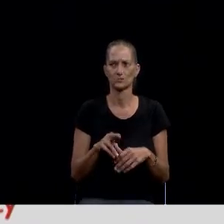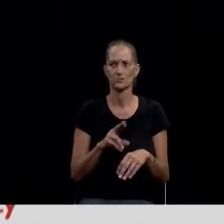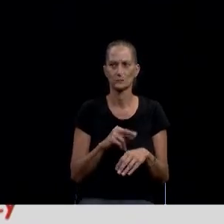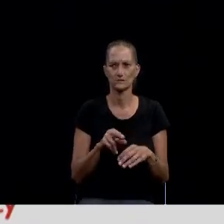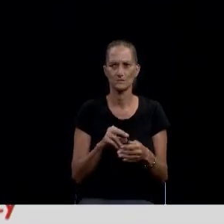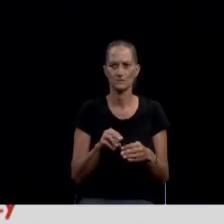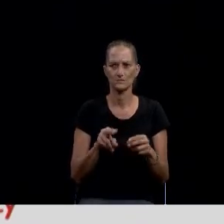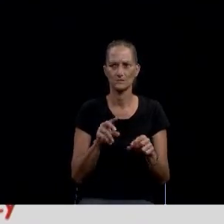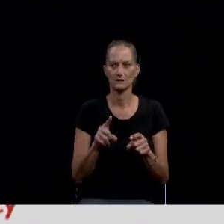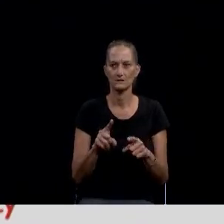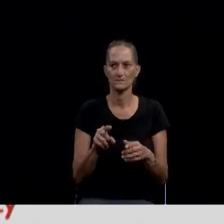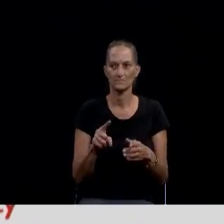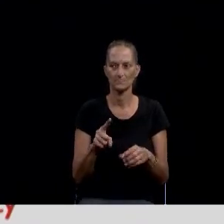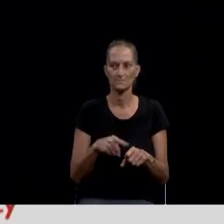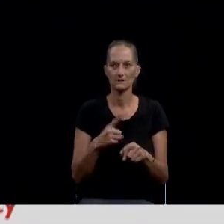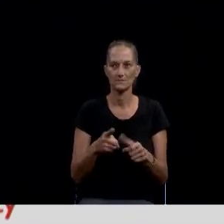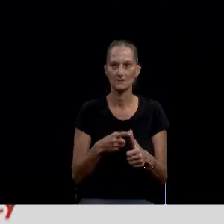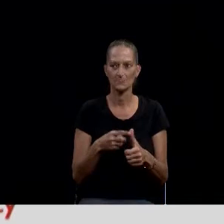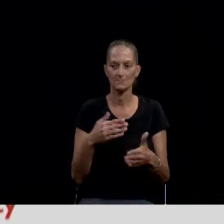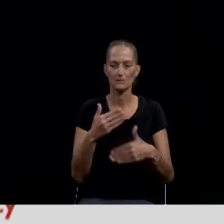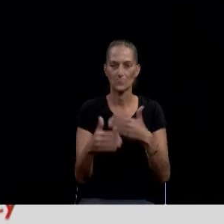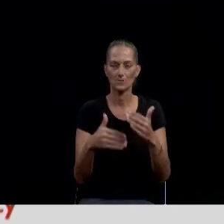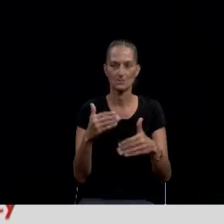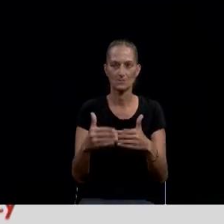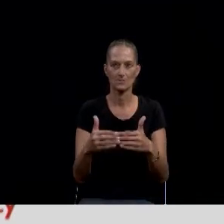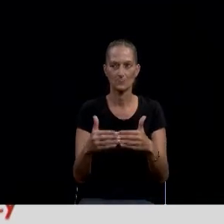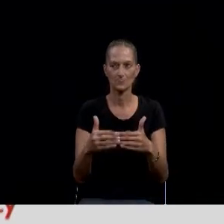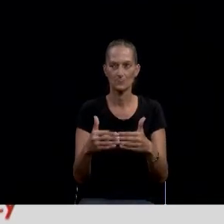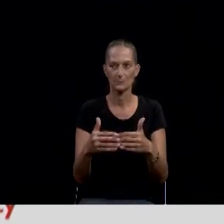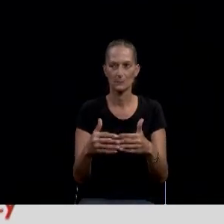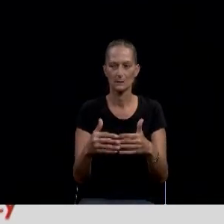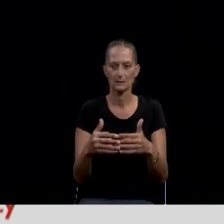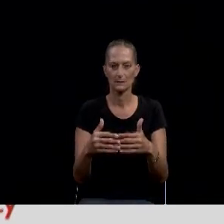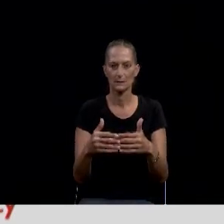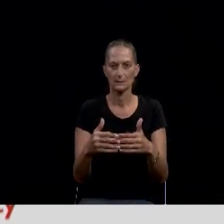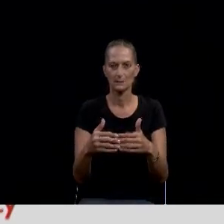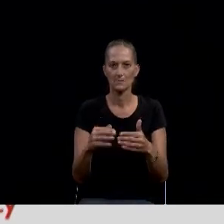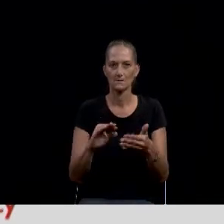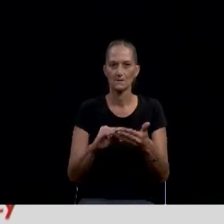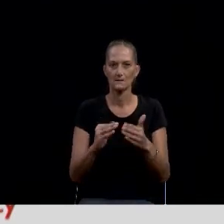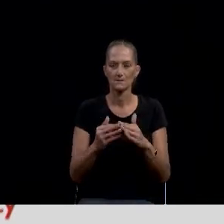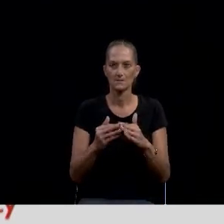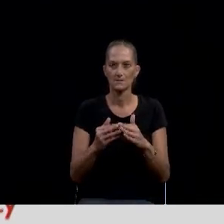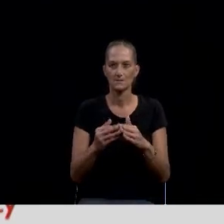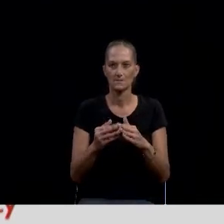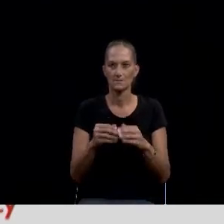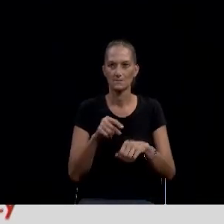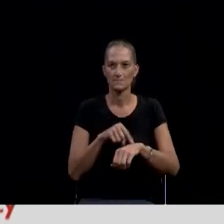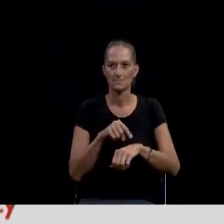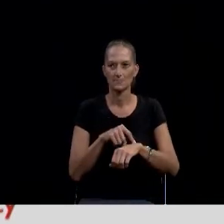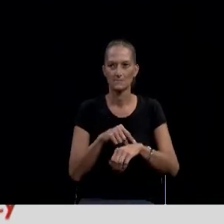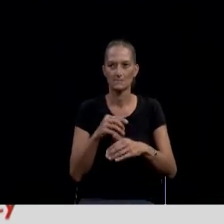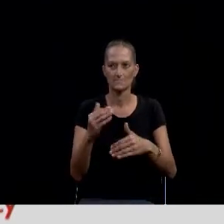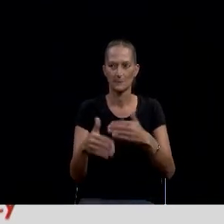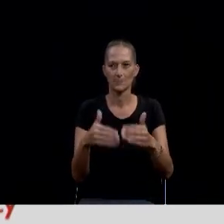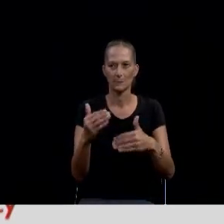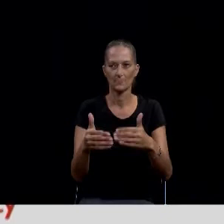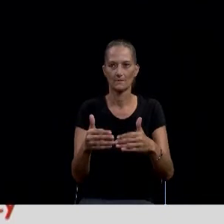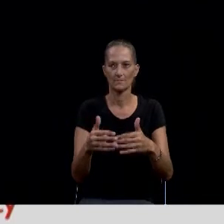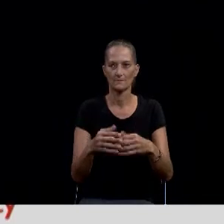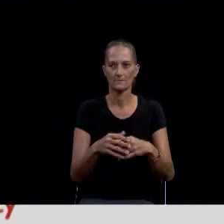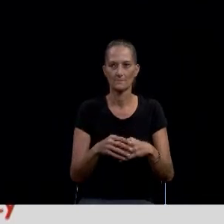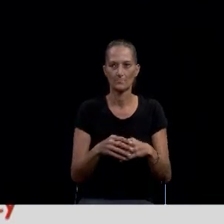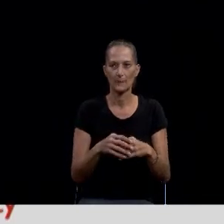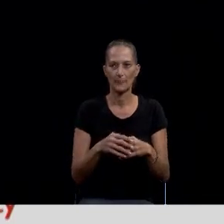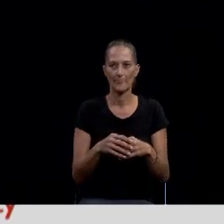accelerate completion, the city and City Center Waco turned to a design build framework. As each phase of design was completed, it